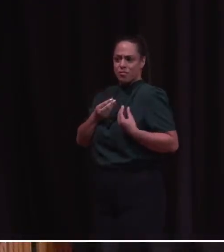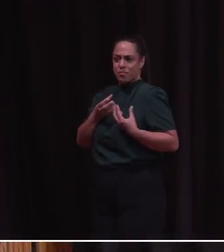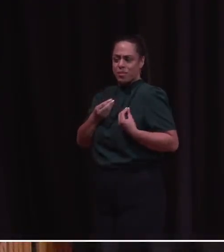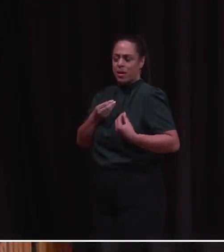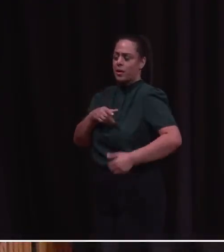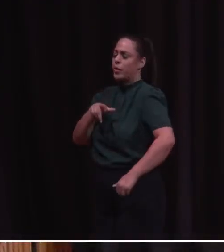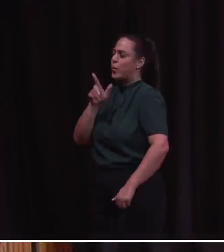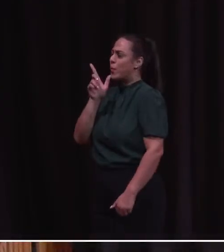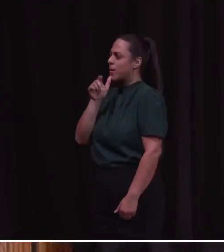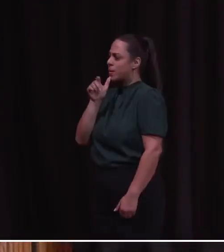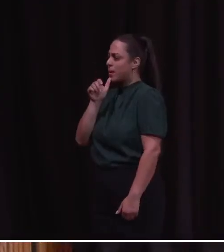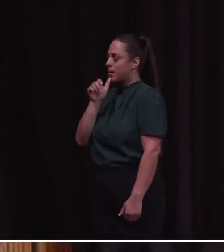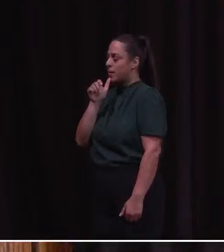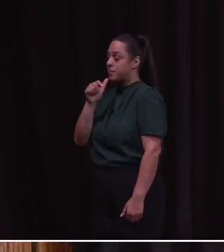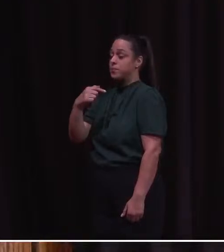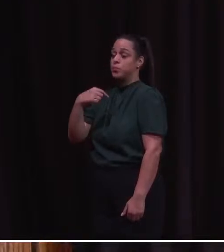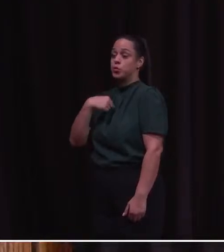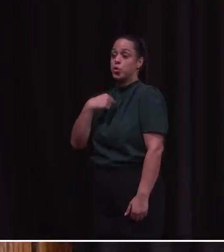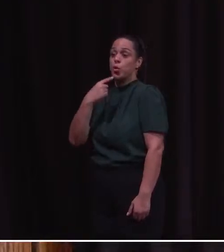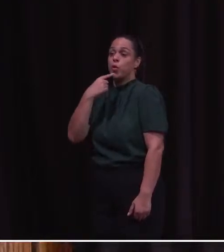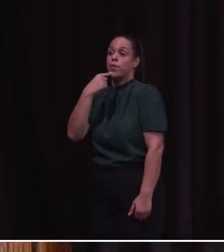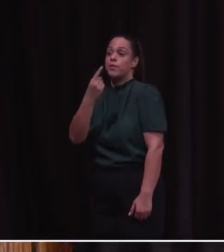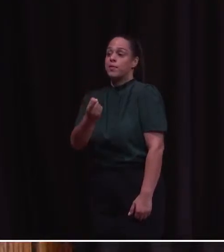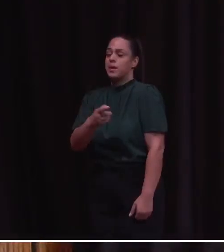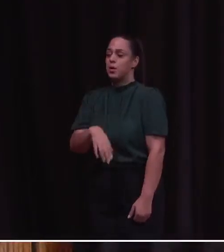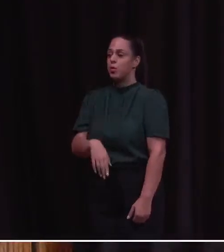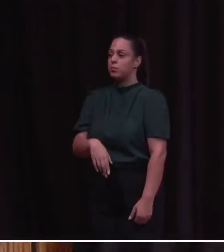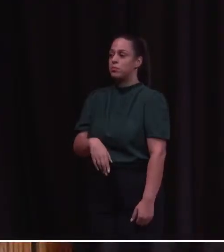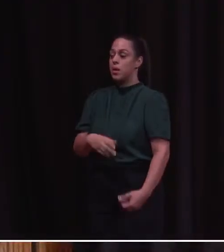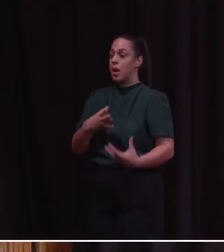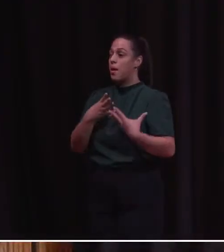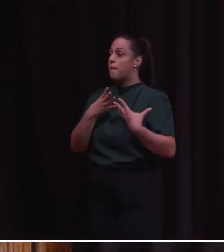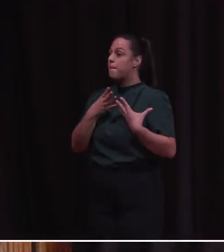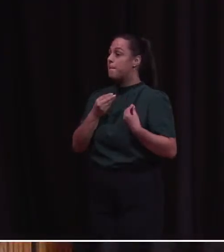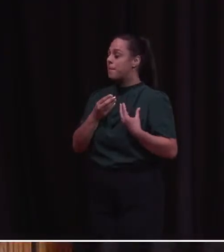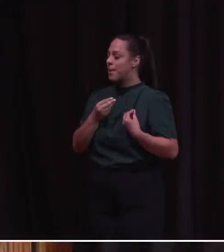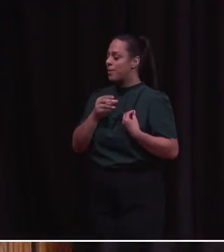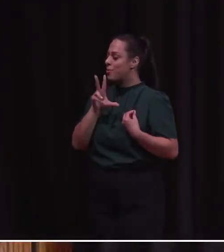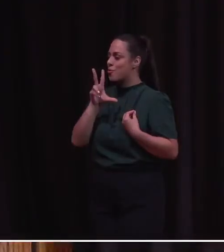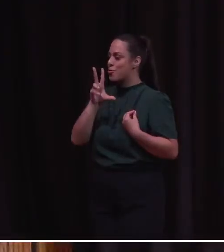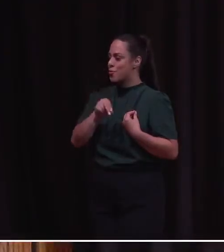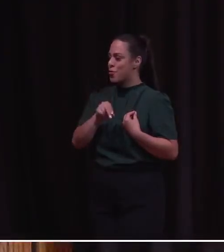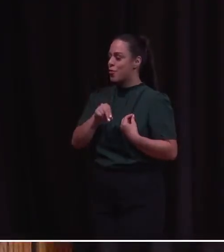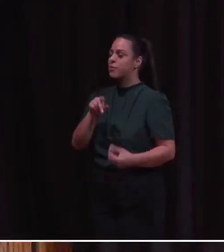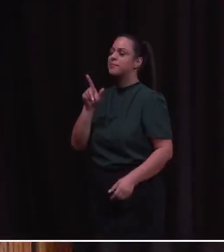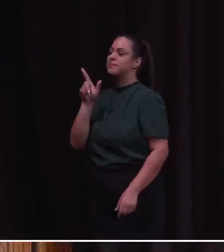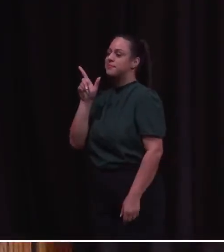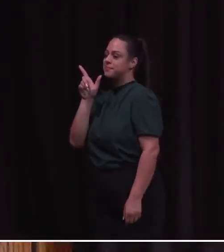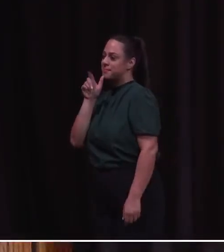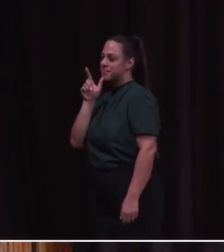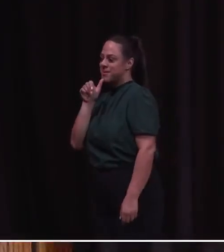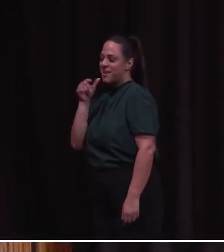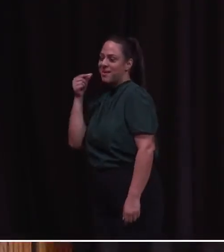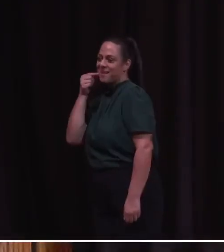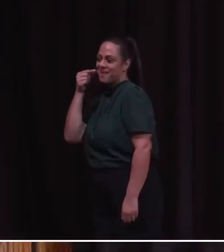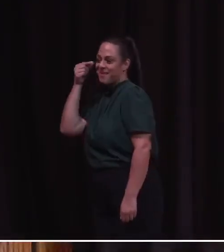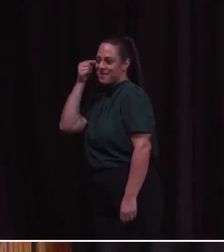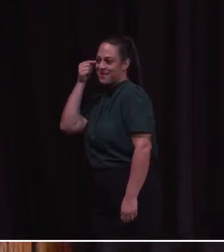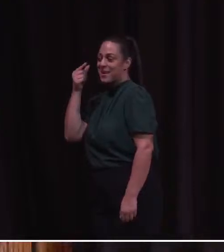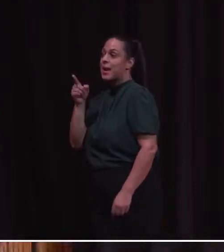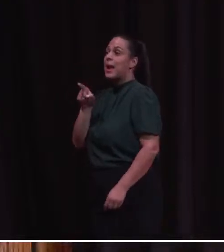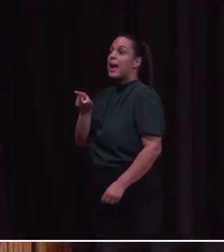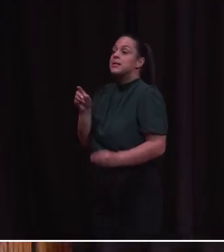is not afraid of gender? Butler labels the concerns of the anti-gender